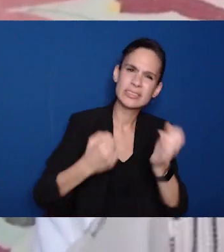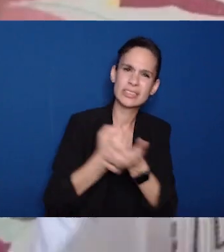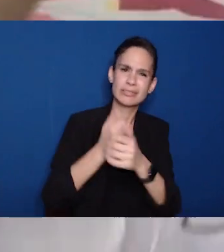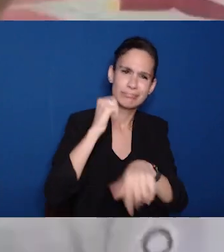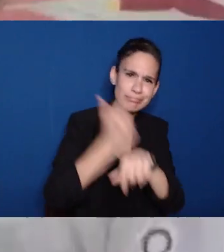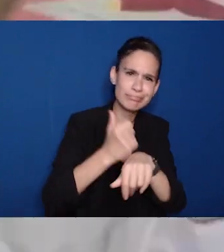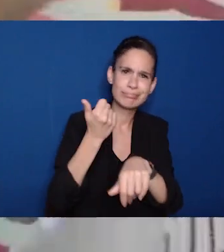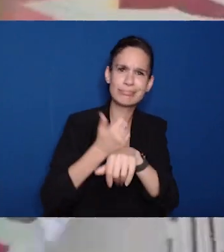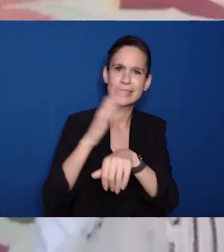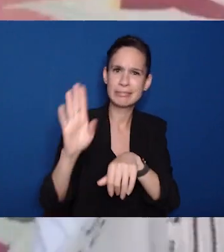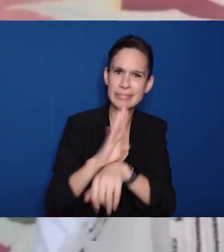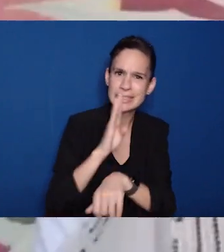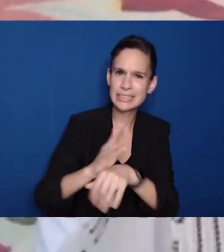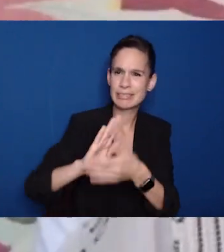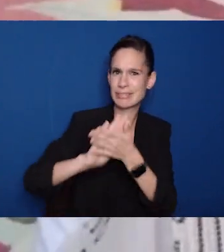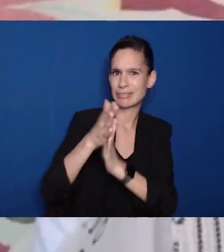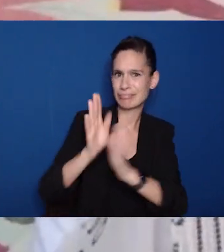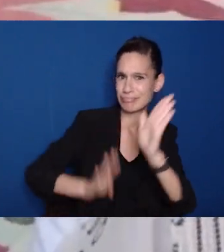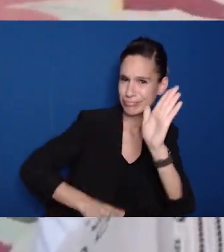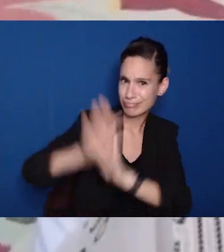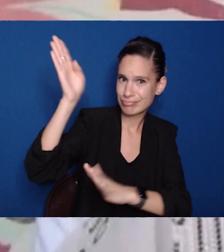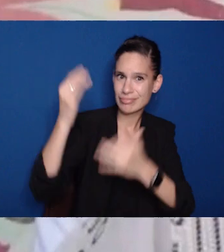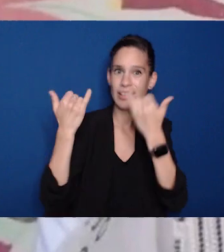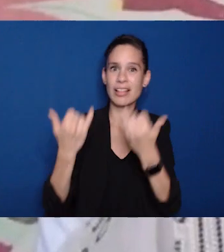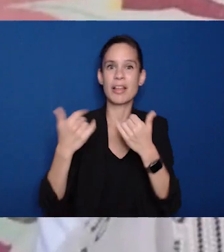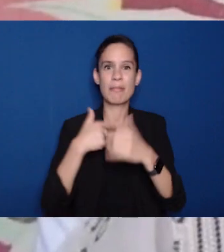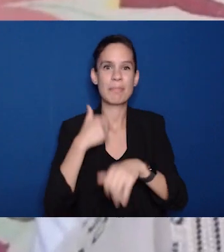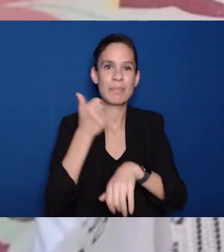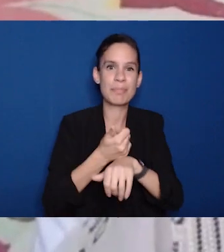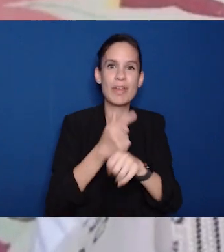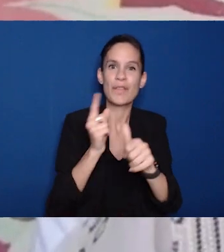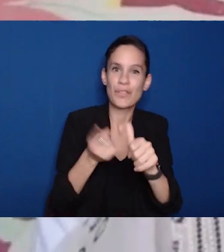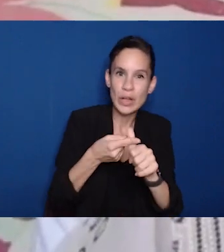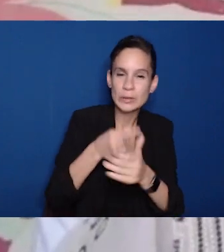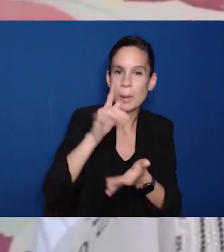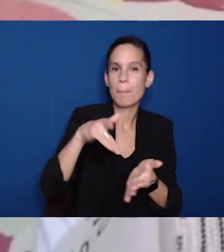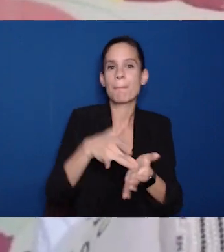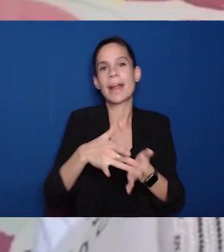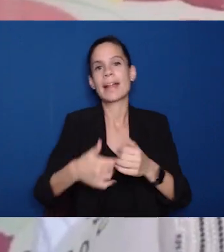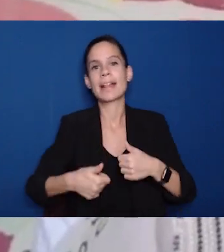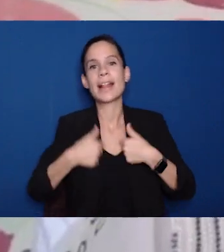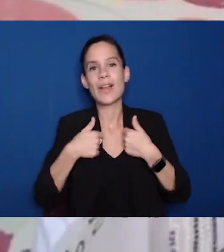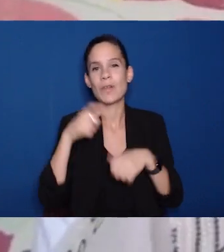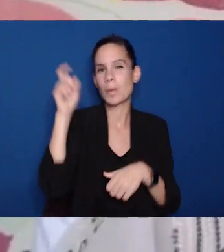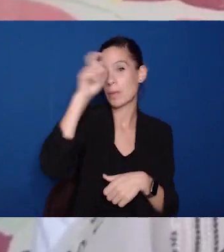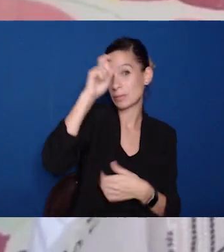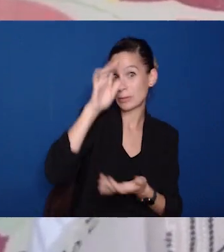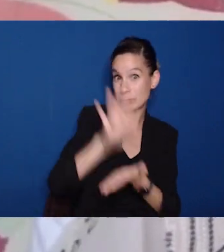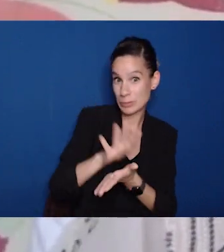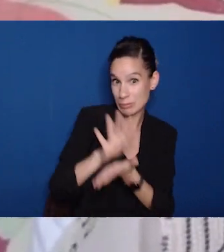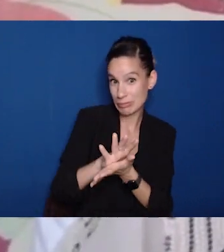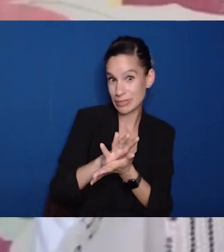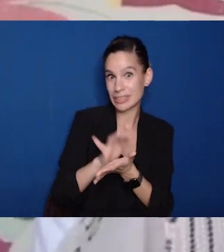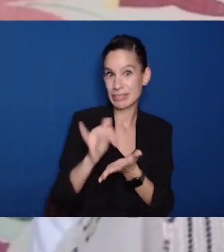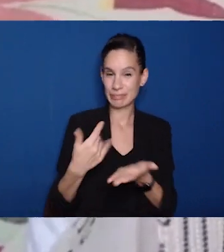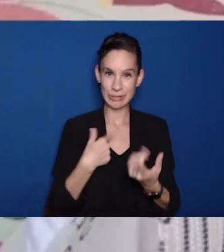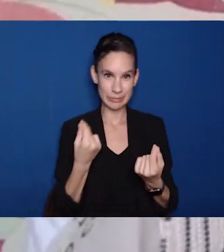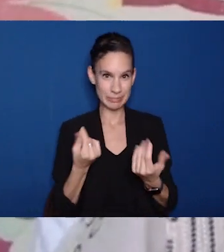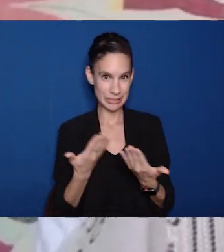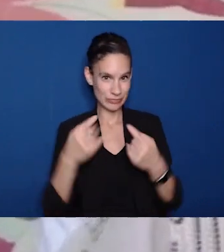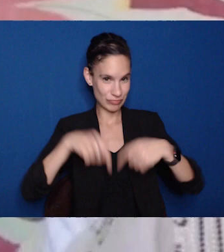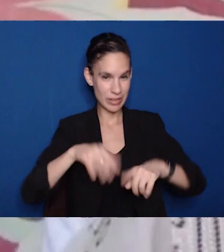then have had a curiosity about creating the world's first midlife wisdom school. And that's what I'm doing